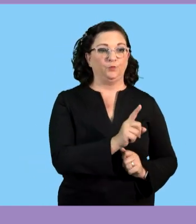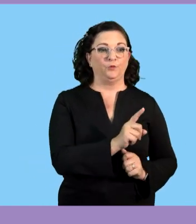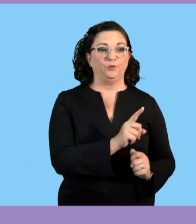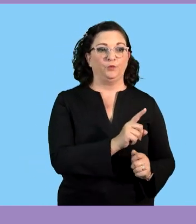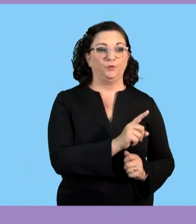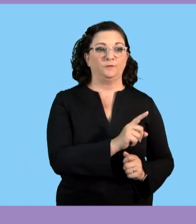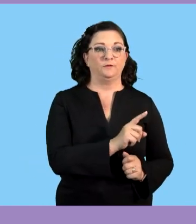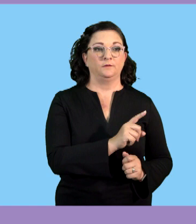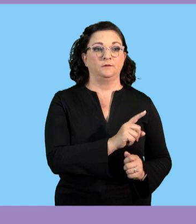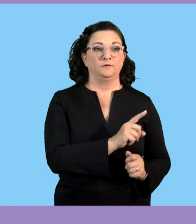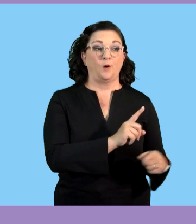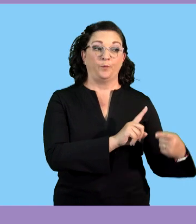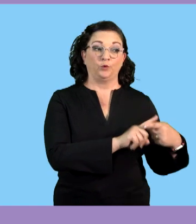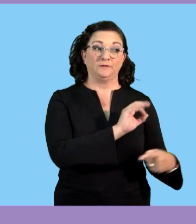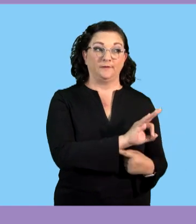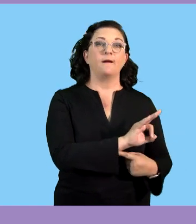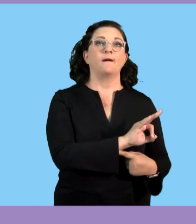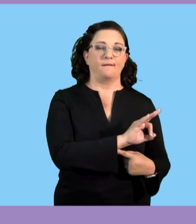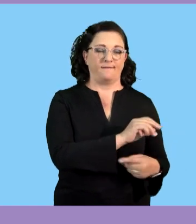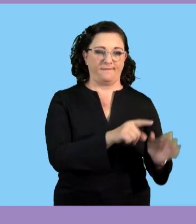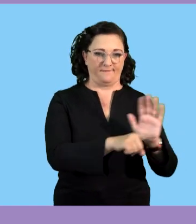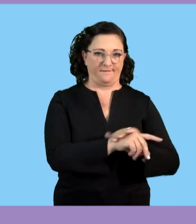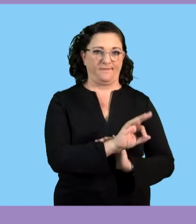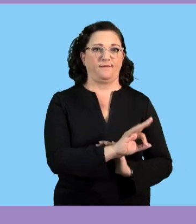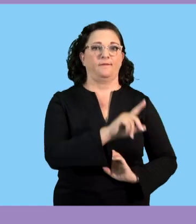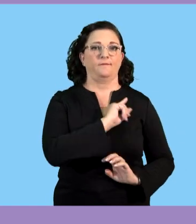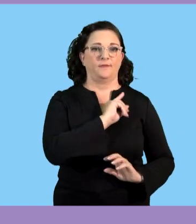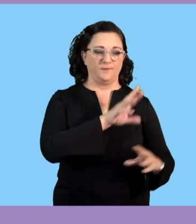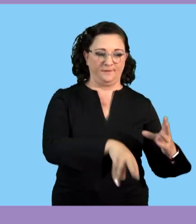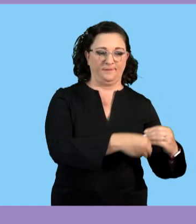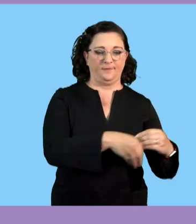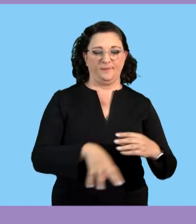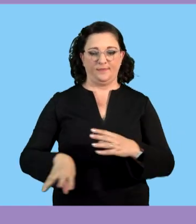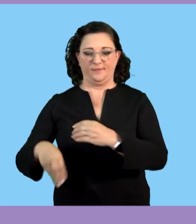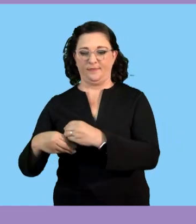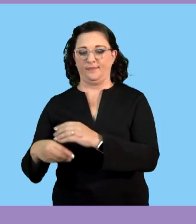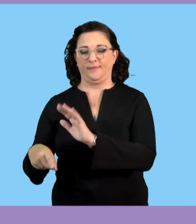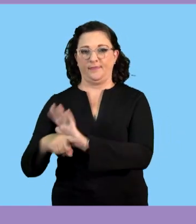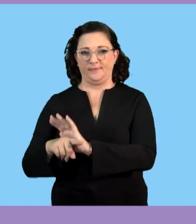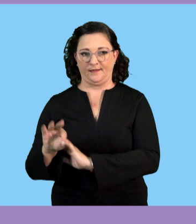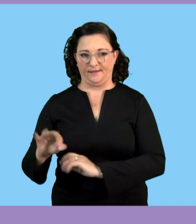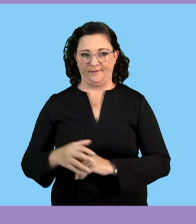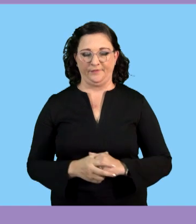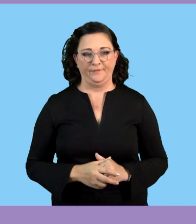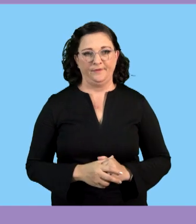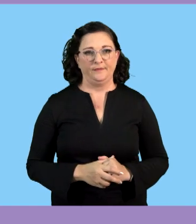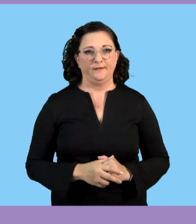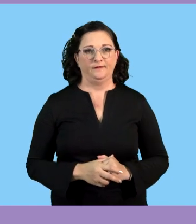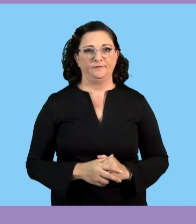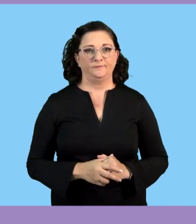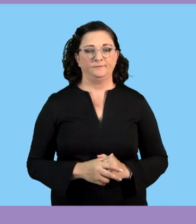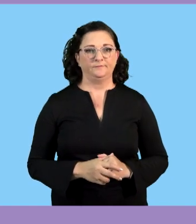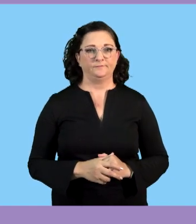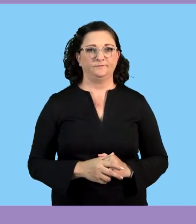So the additive inverse of a positive 3 is a negative 3. So on both sides, we are just going to add